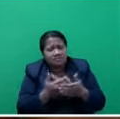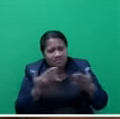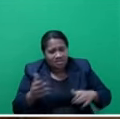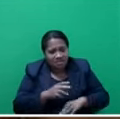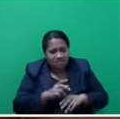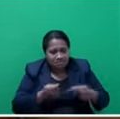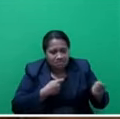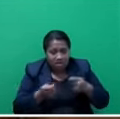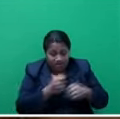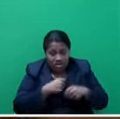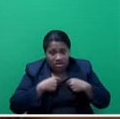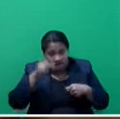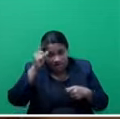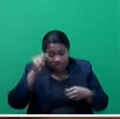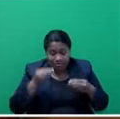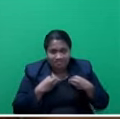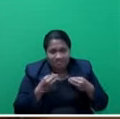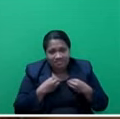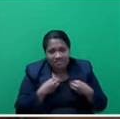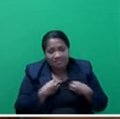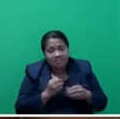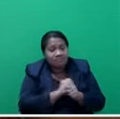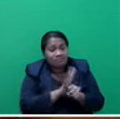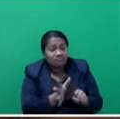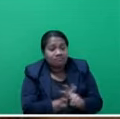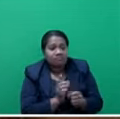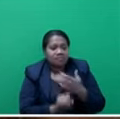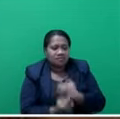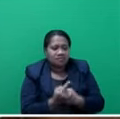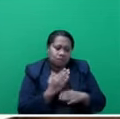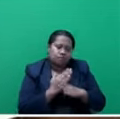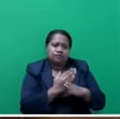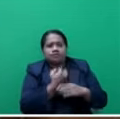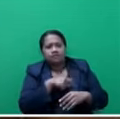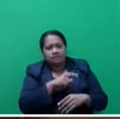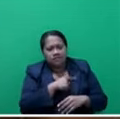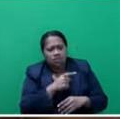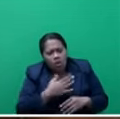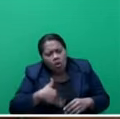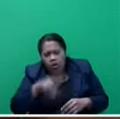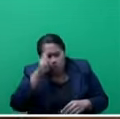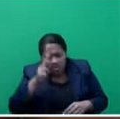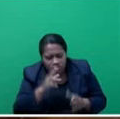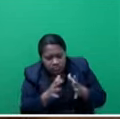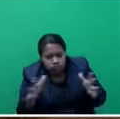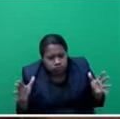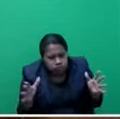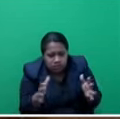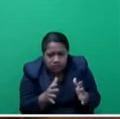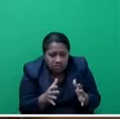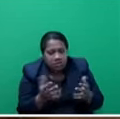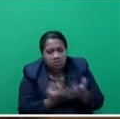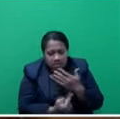businesses. Mr. Speaker, COVID-19 has taught us in spades that every nation, large or small, stands a